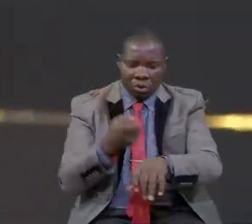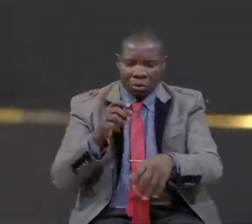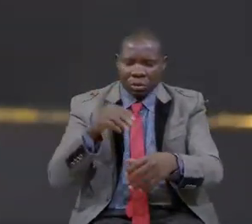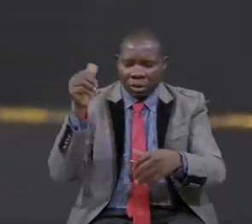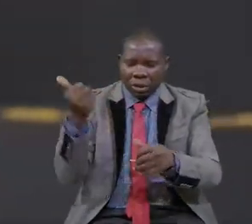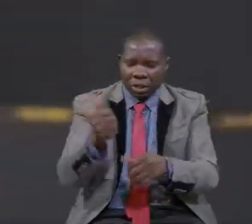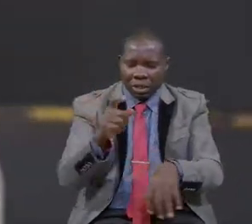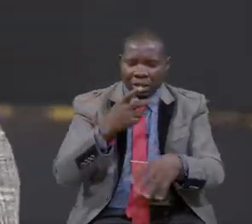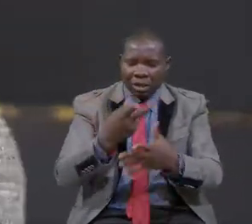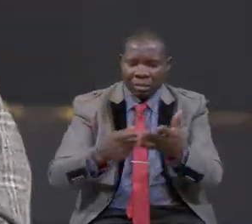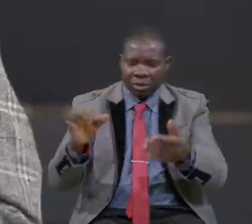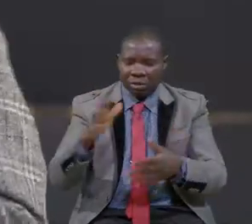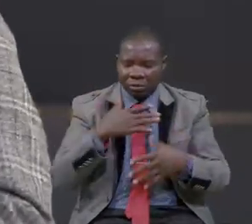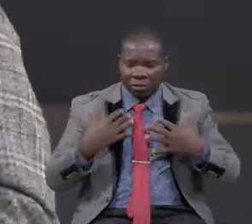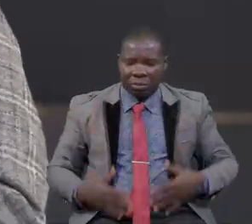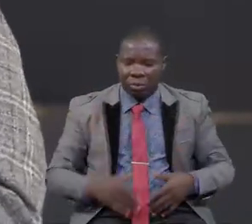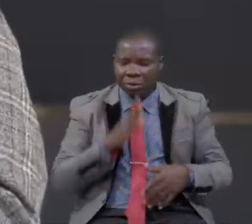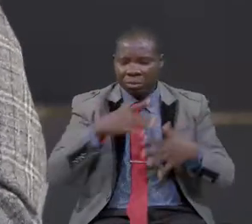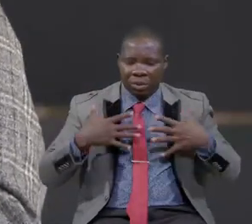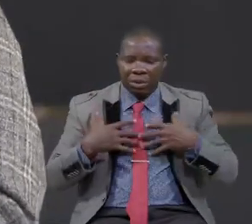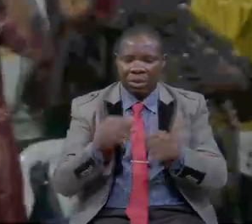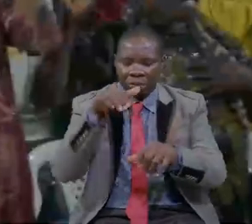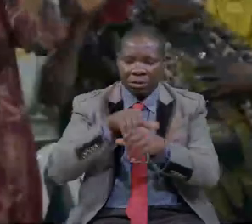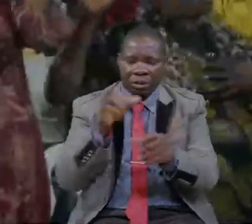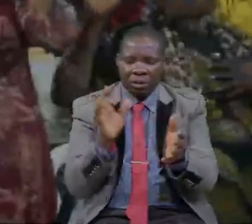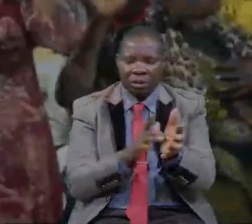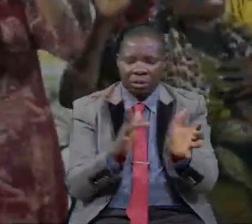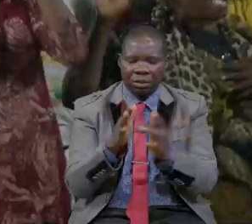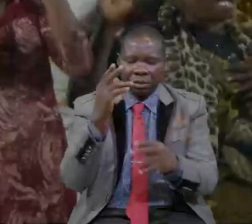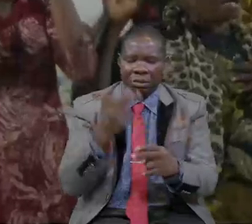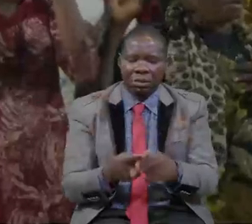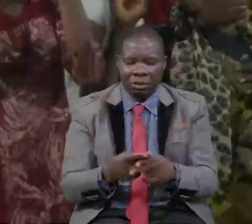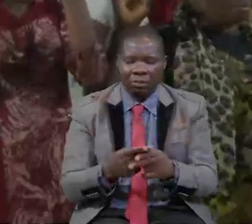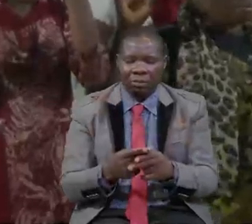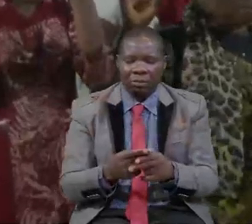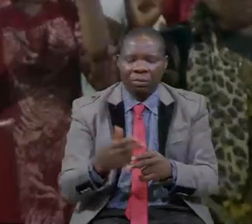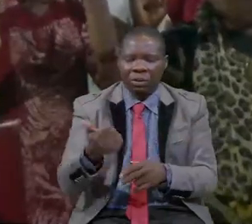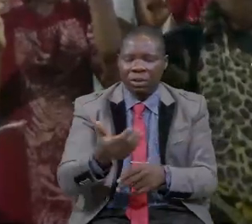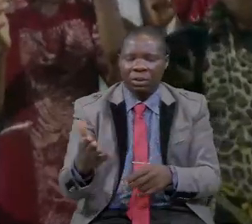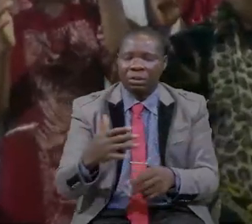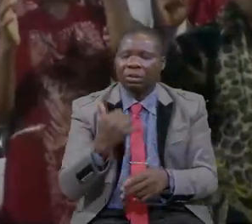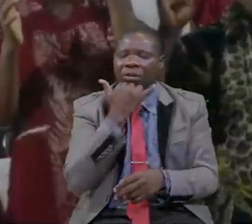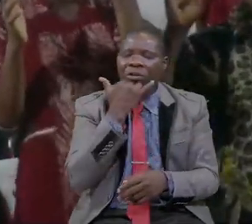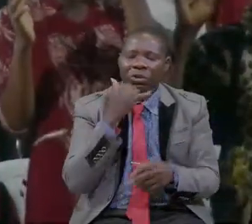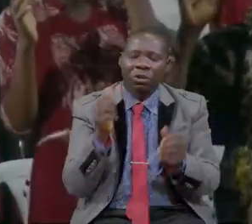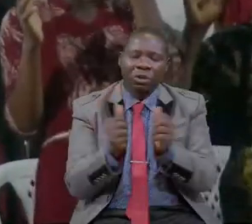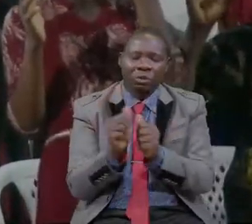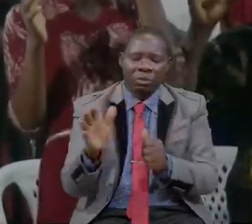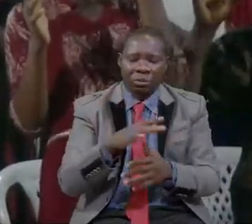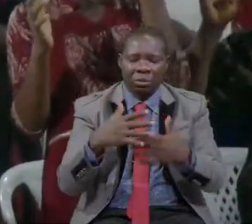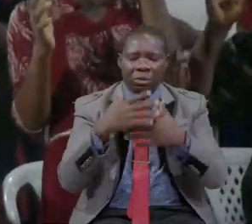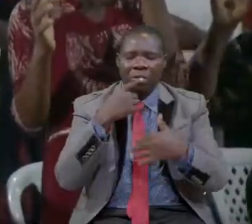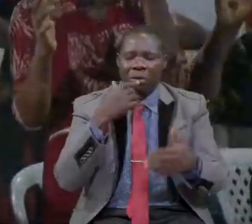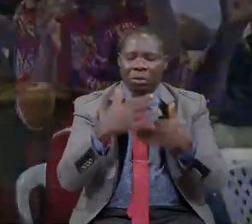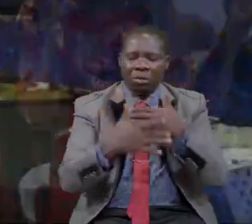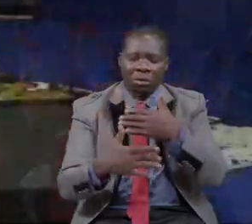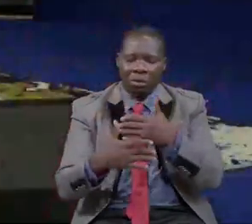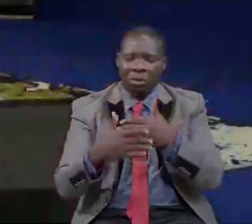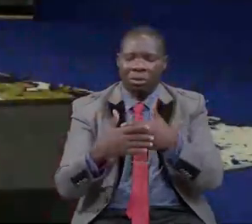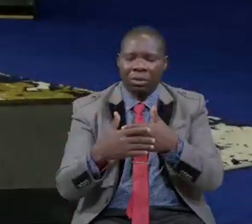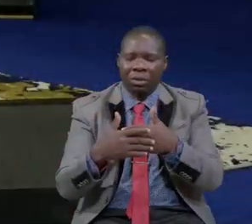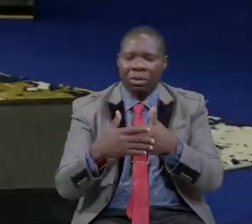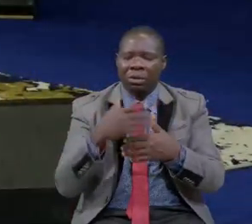be healed in Jesus' name. Anything wrong with your blood, blood clotting or